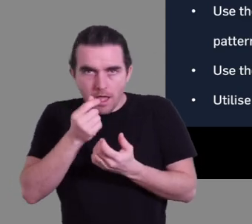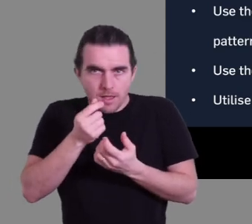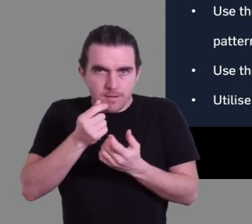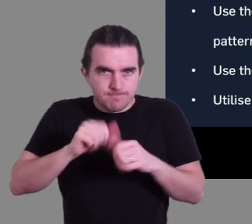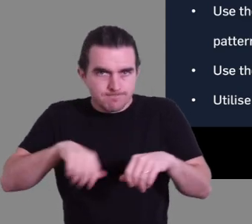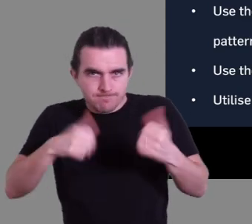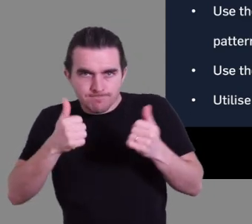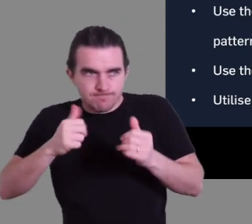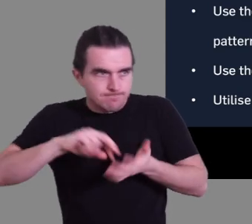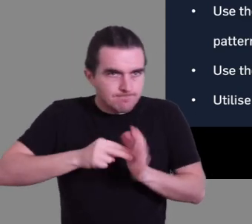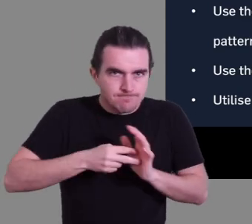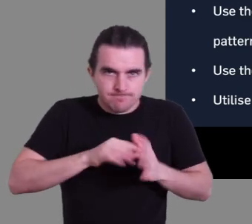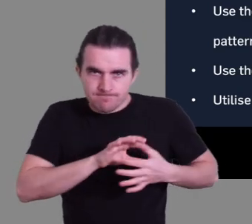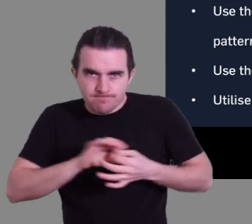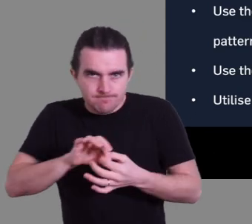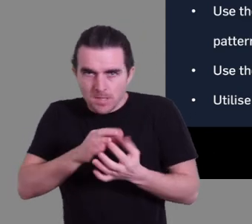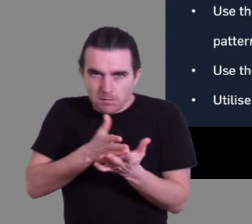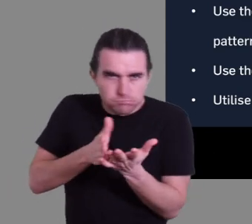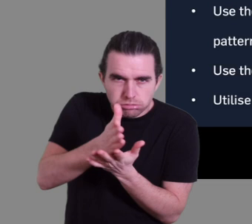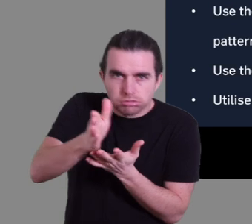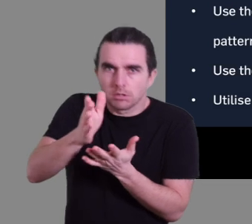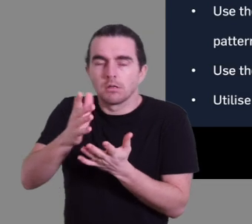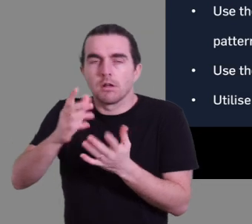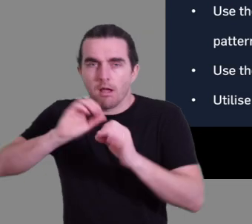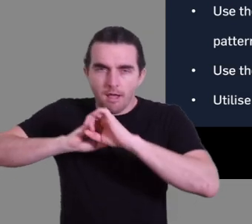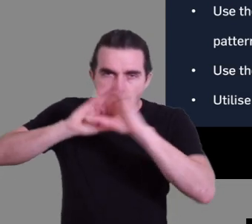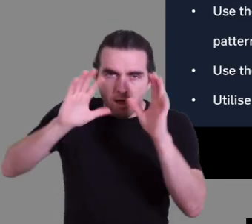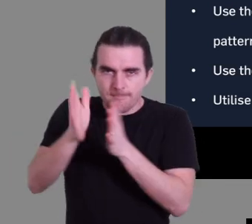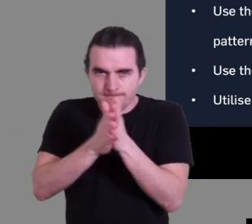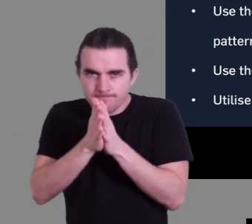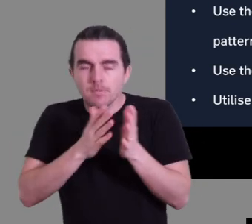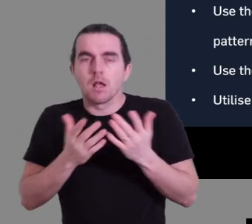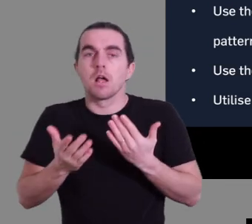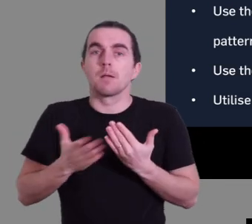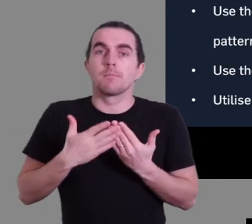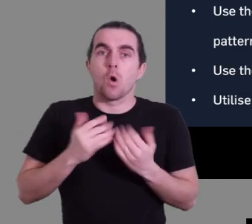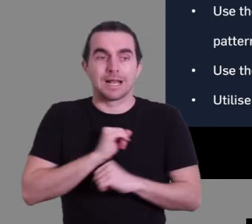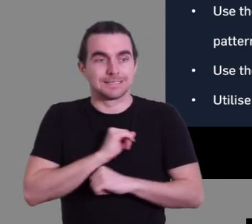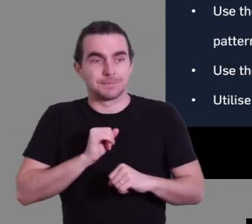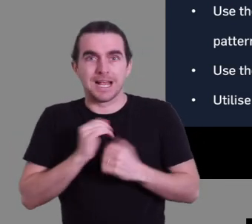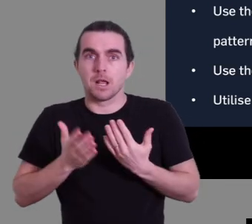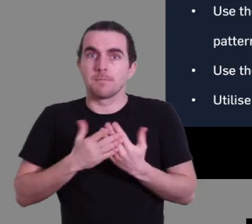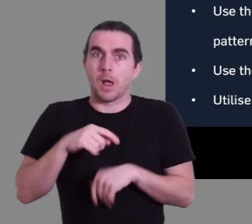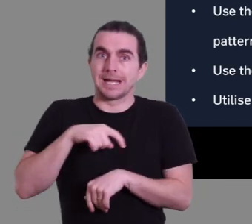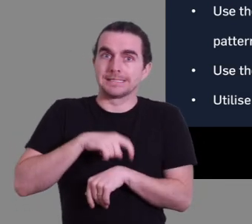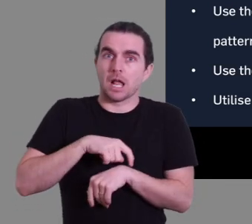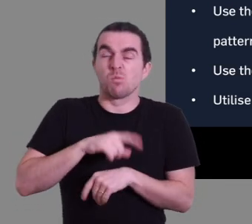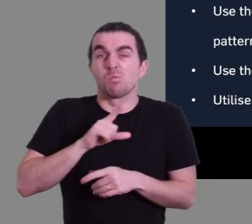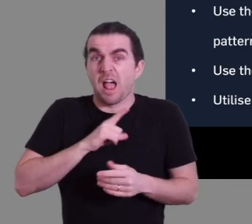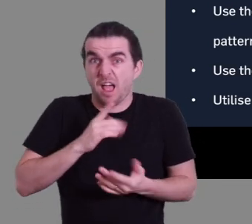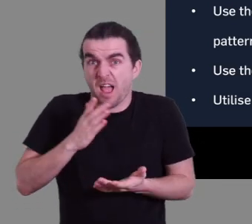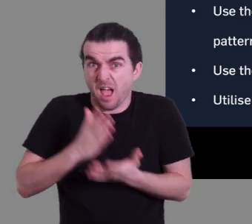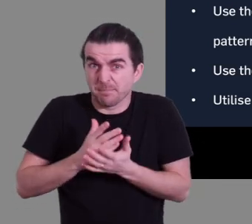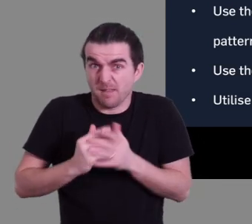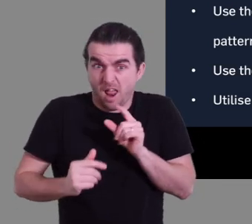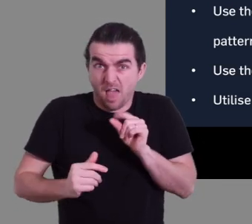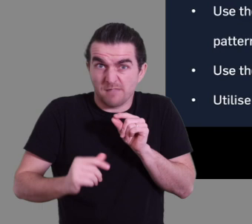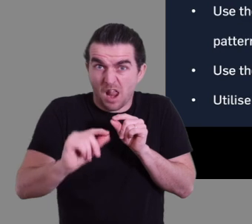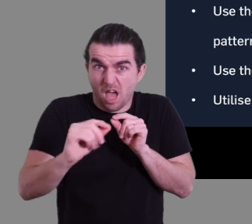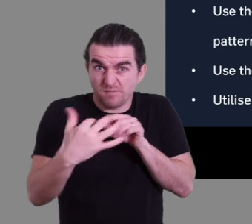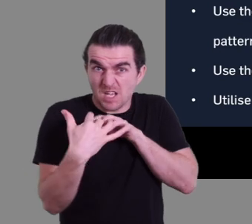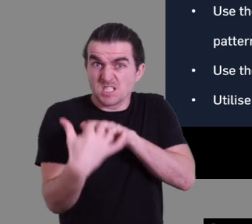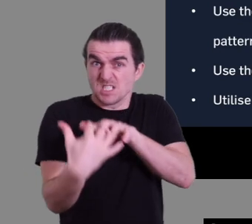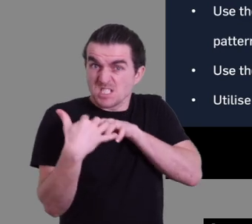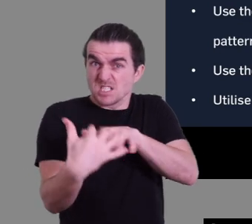that. Yeah, and as they're building it up, getting a new concept, you need to give them more space and time. Yeah. Because if it's really